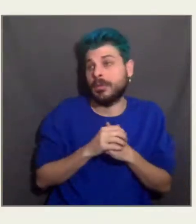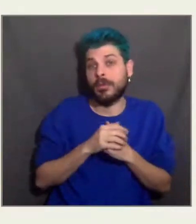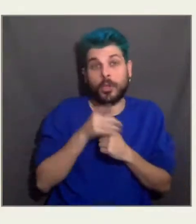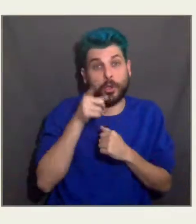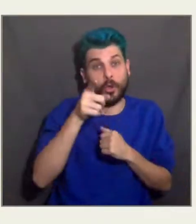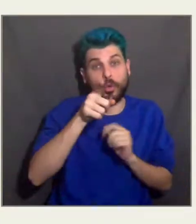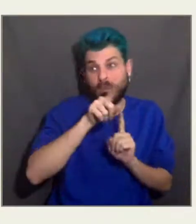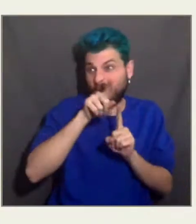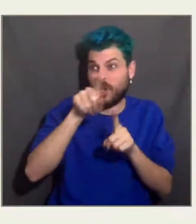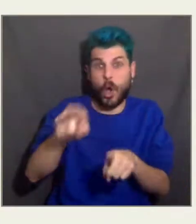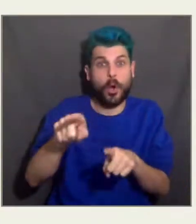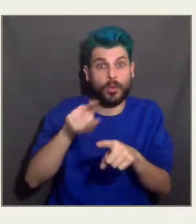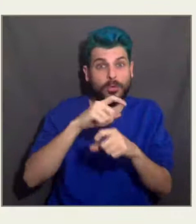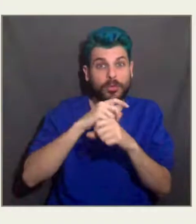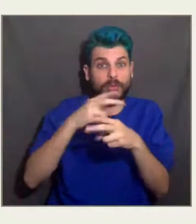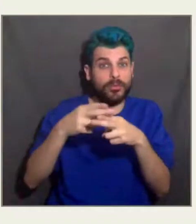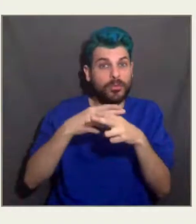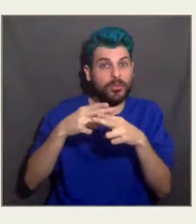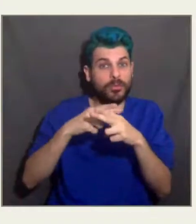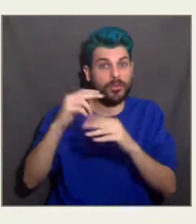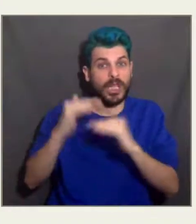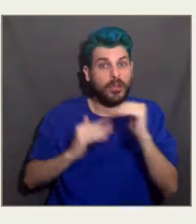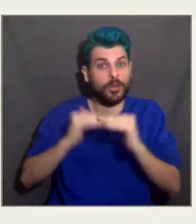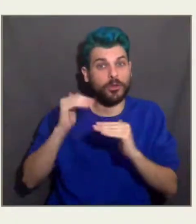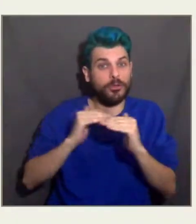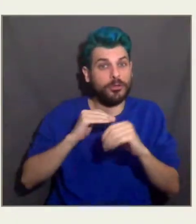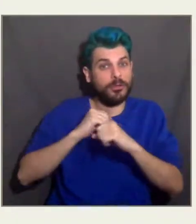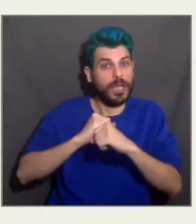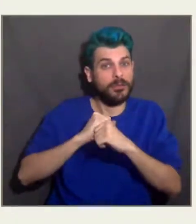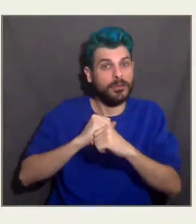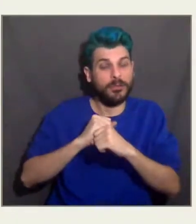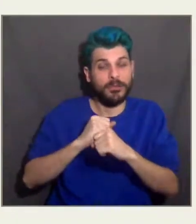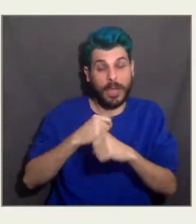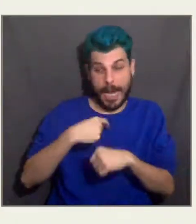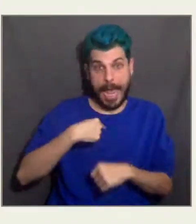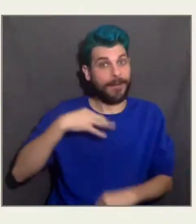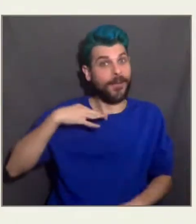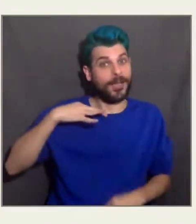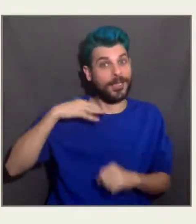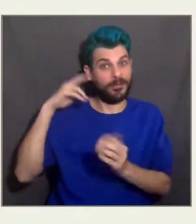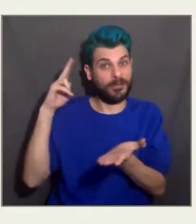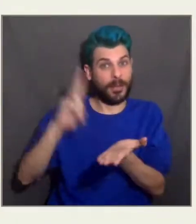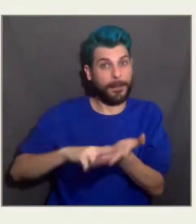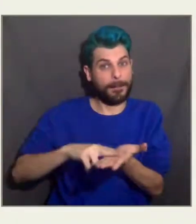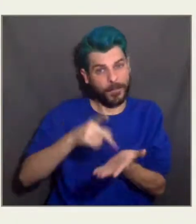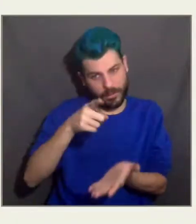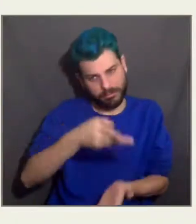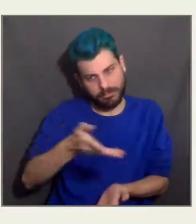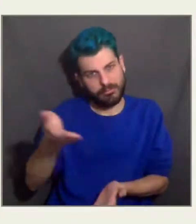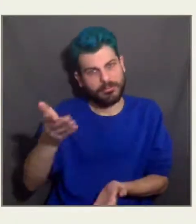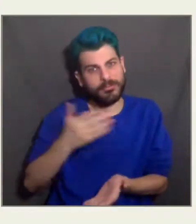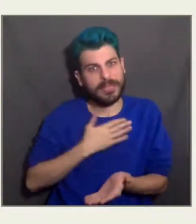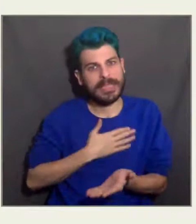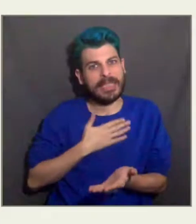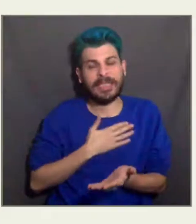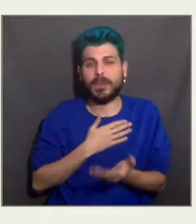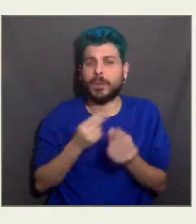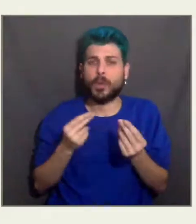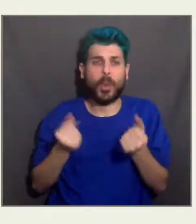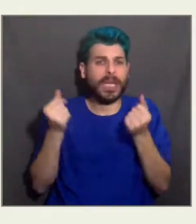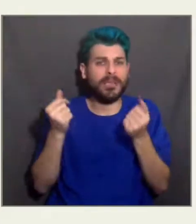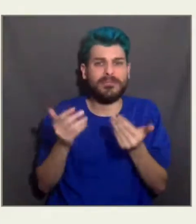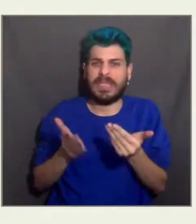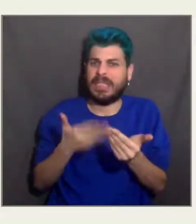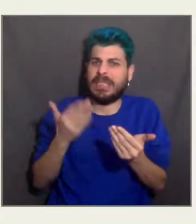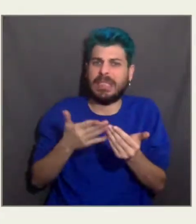up to be able to work at the emergency shelters. It was a quick and easy process to be able